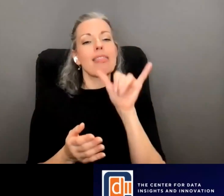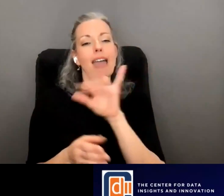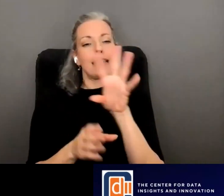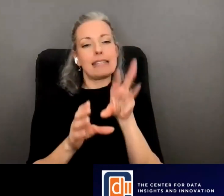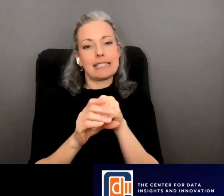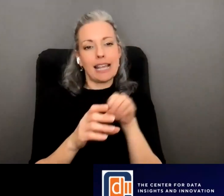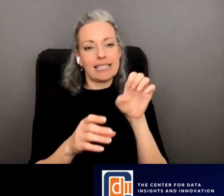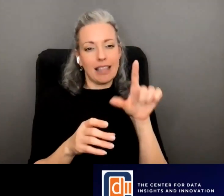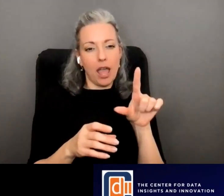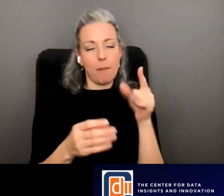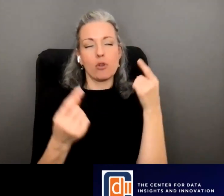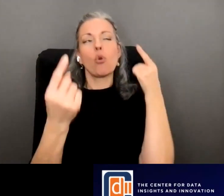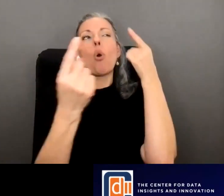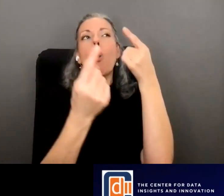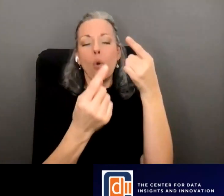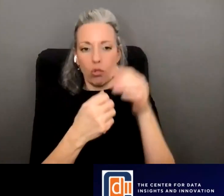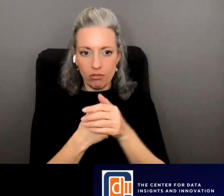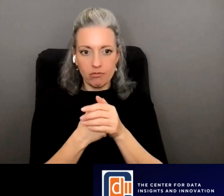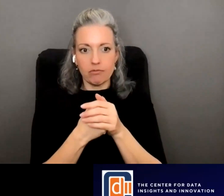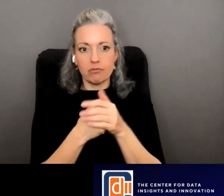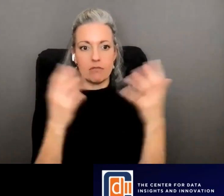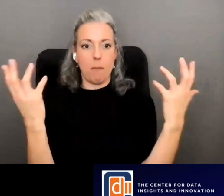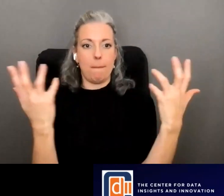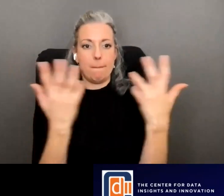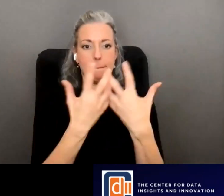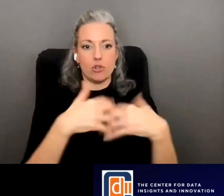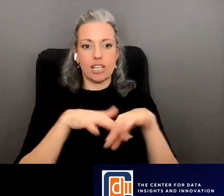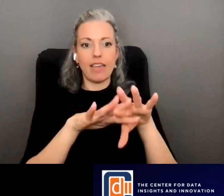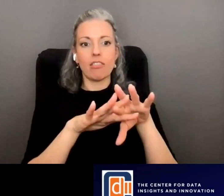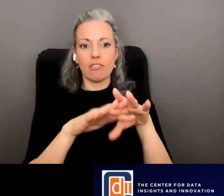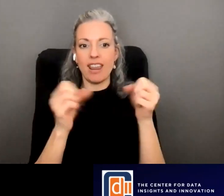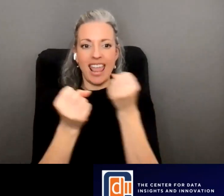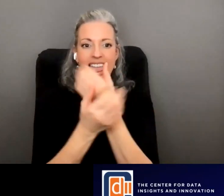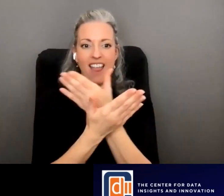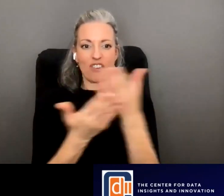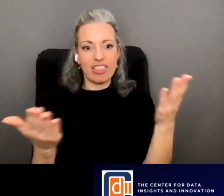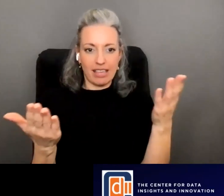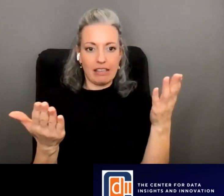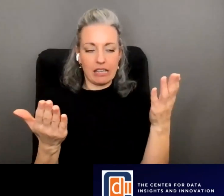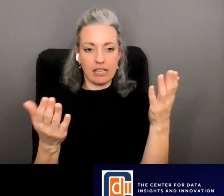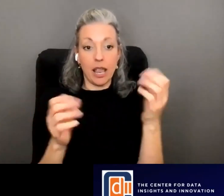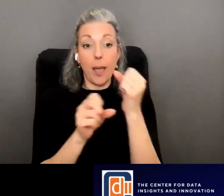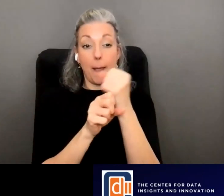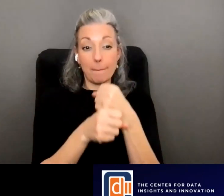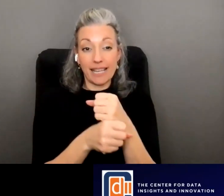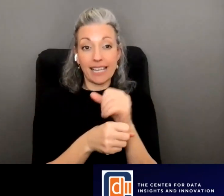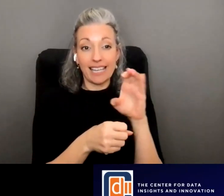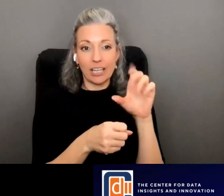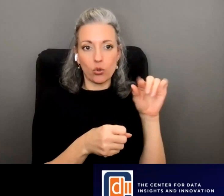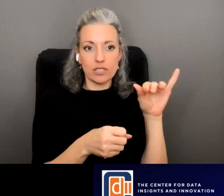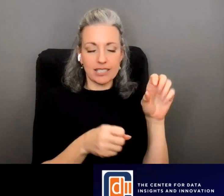is driving towards, is to merge together all of these different data sets and create an ecosystem